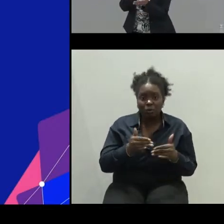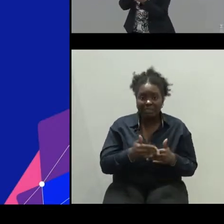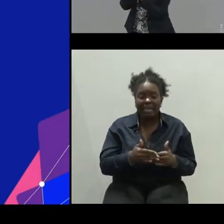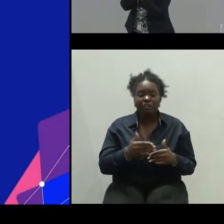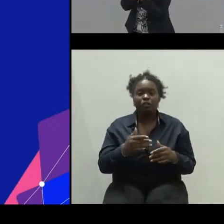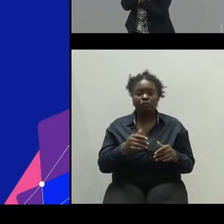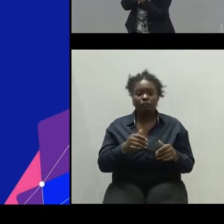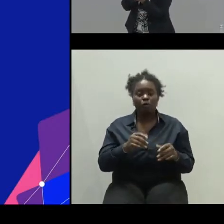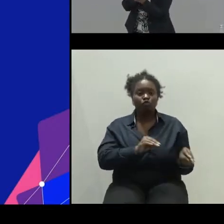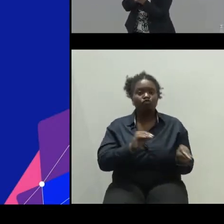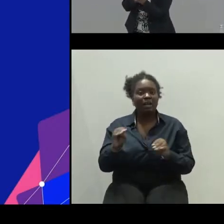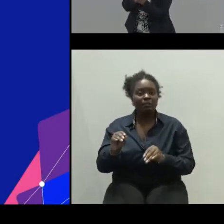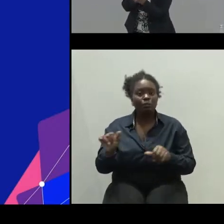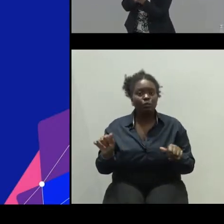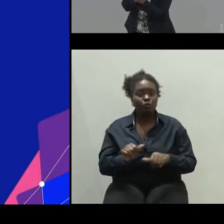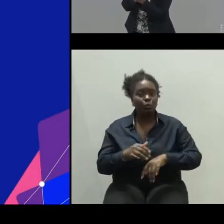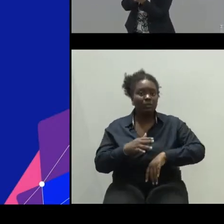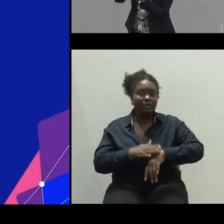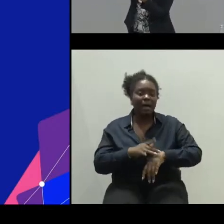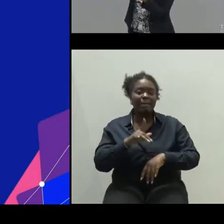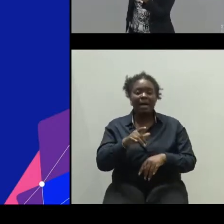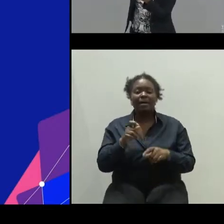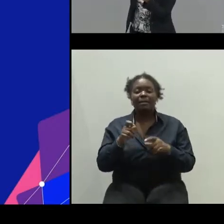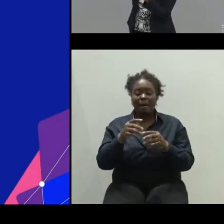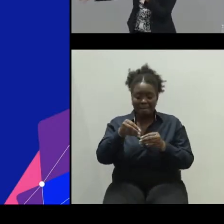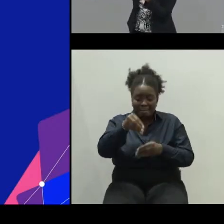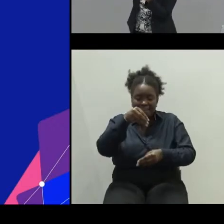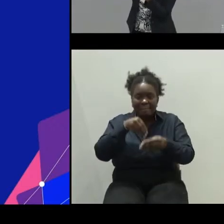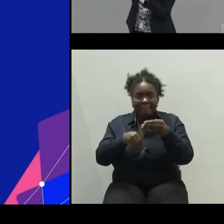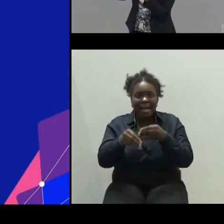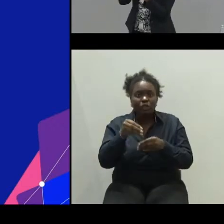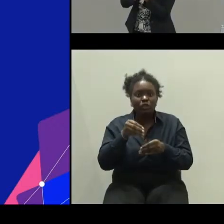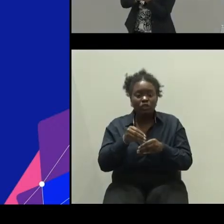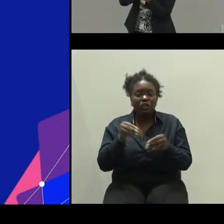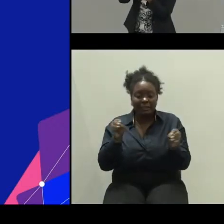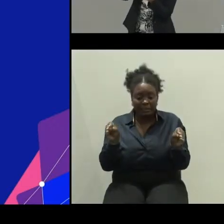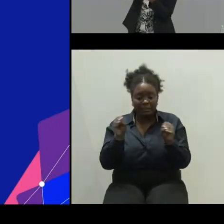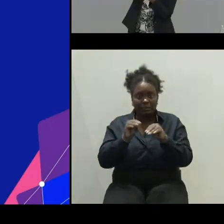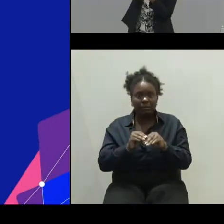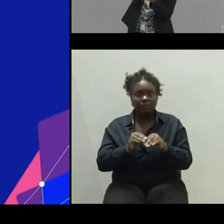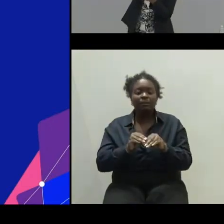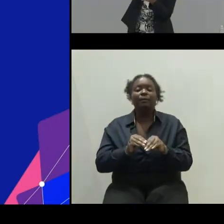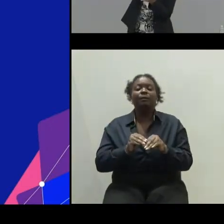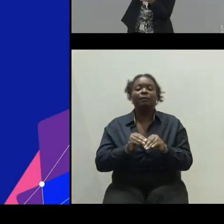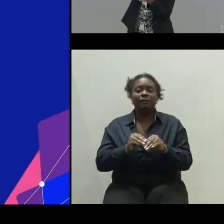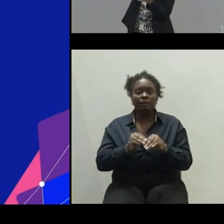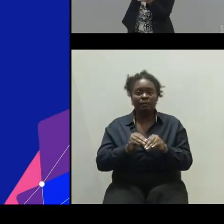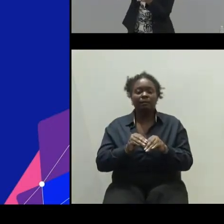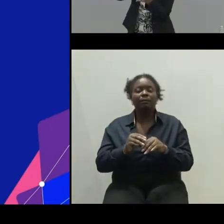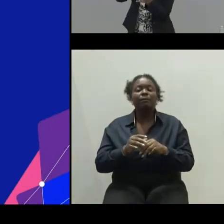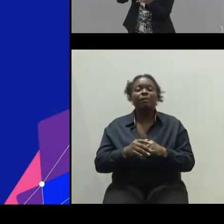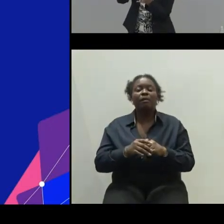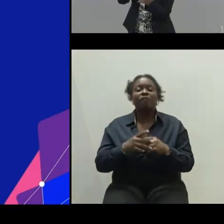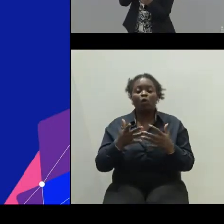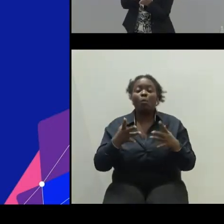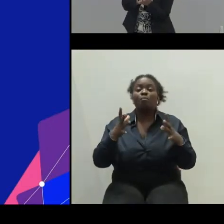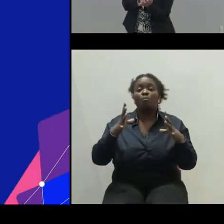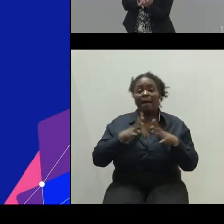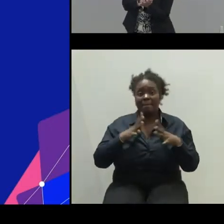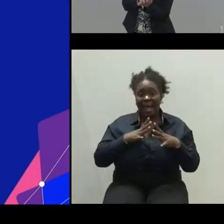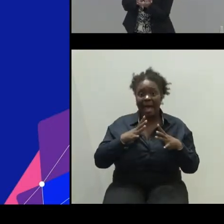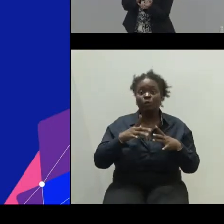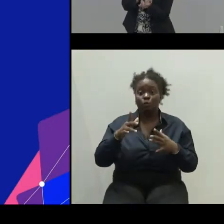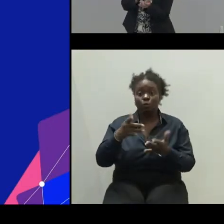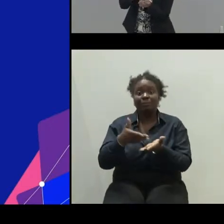term, but more about packaging for being from the point of harvest to preparation to the market. So what has happened